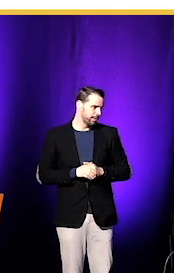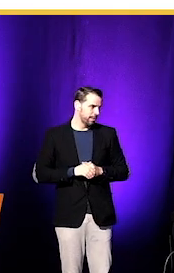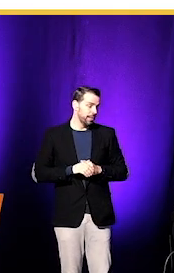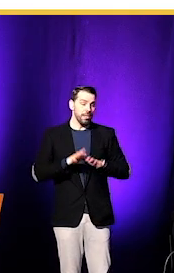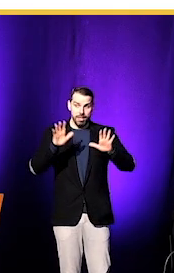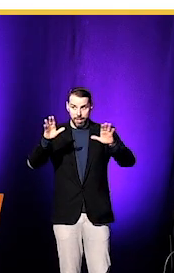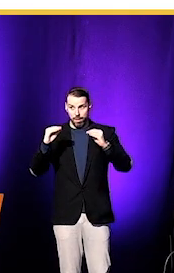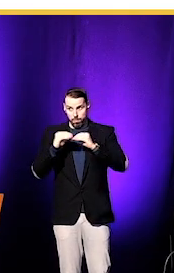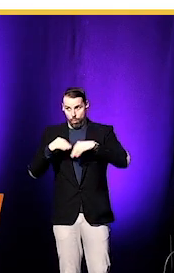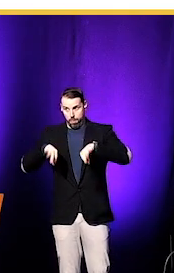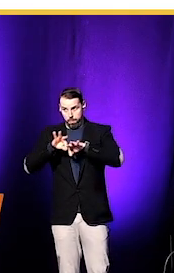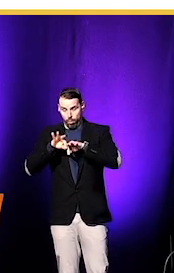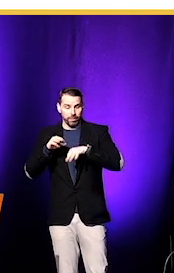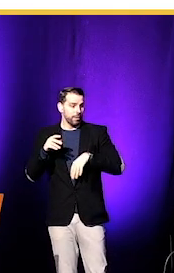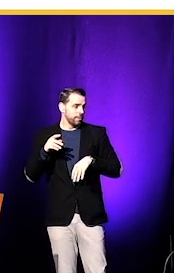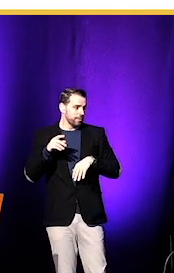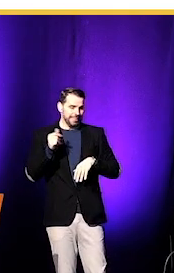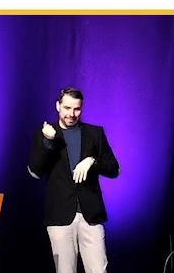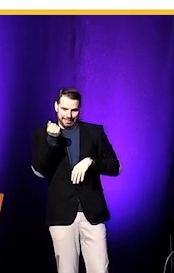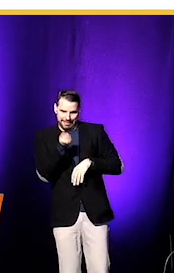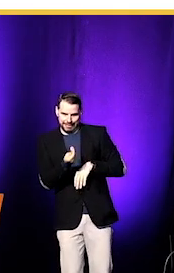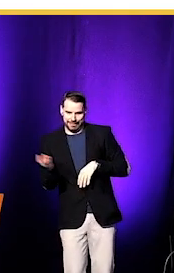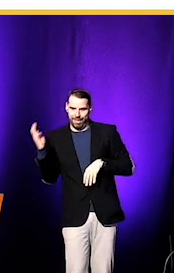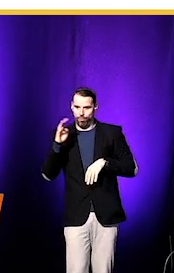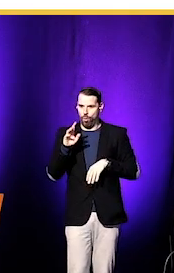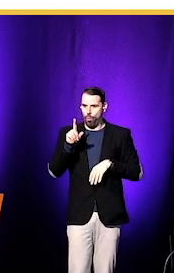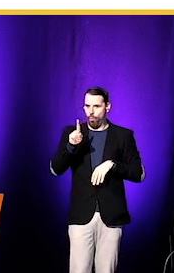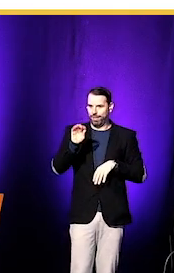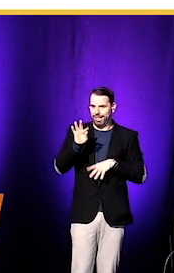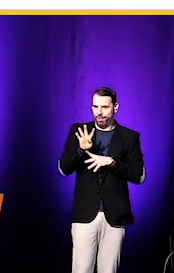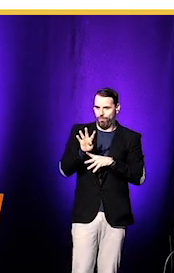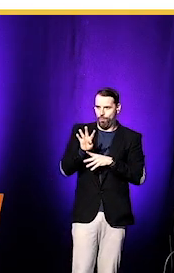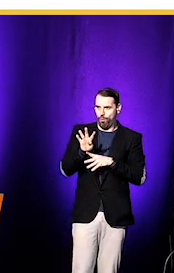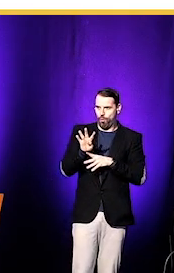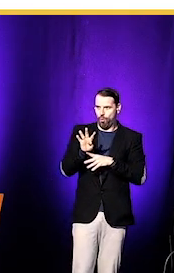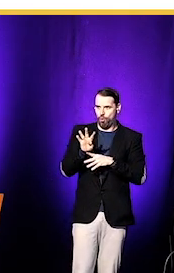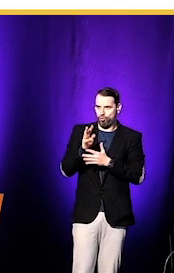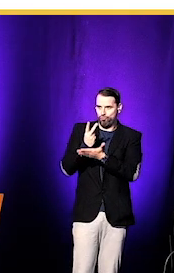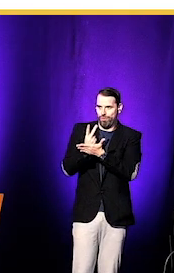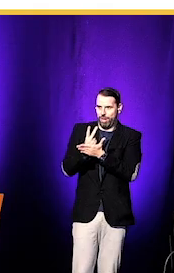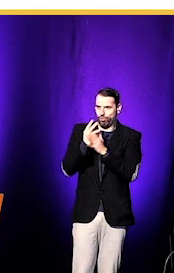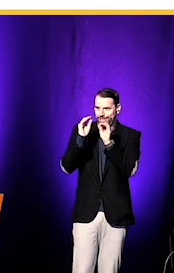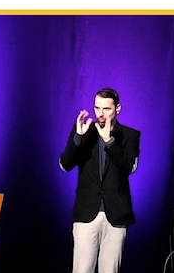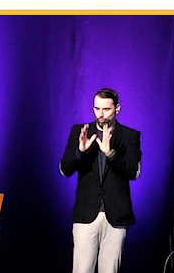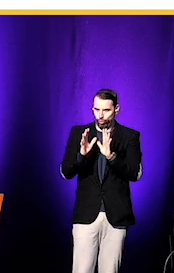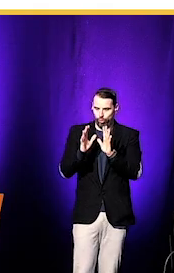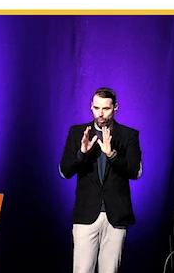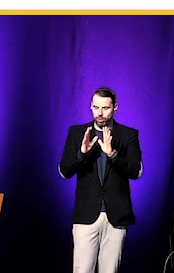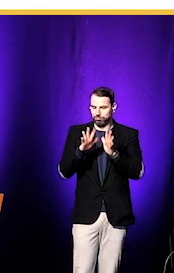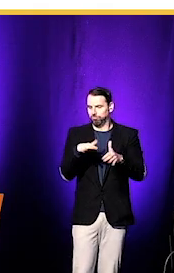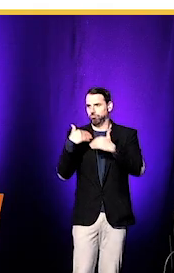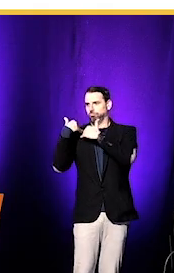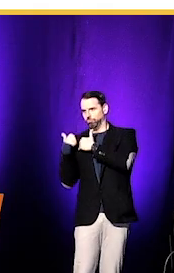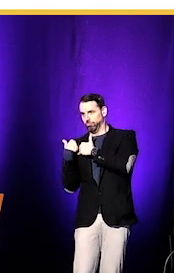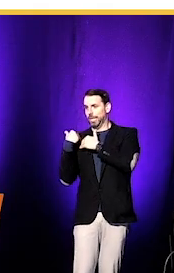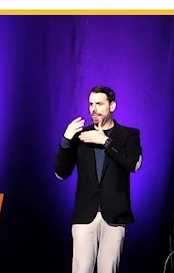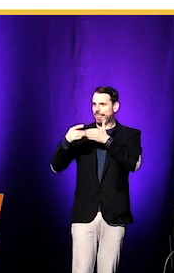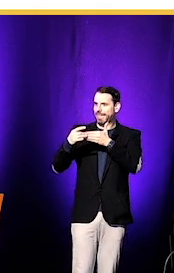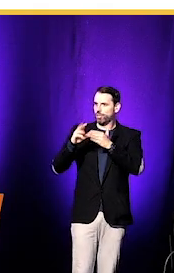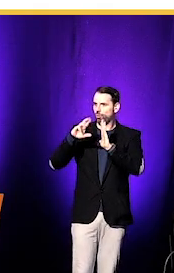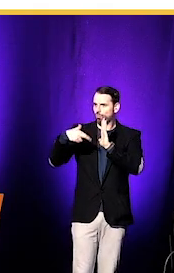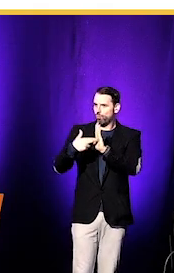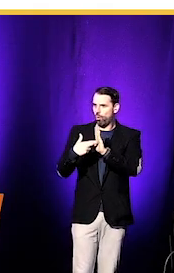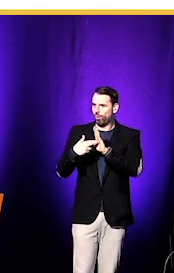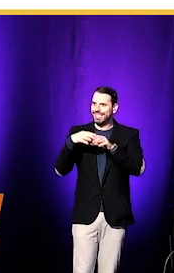ecology, a significant number of the 194 graduate instructors assumed leadership roles in the